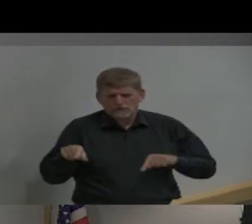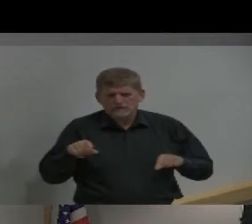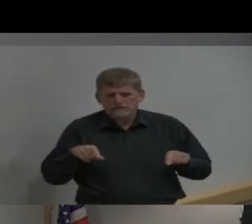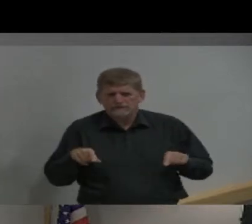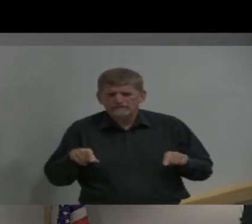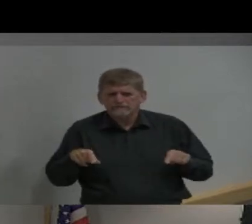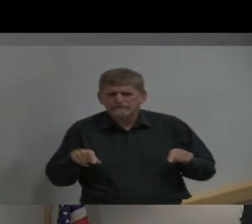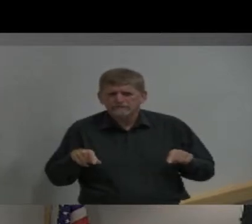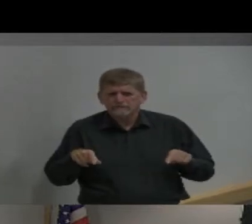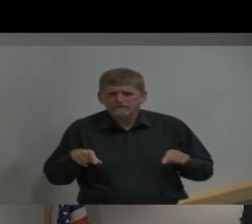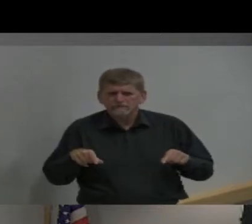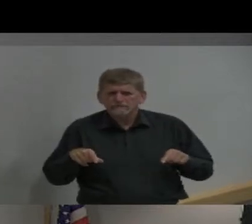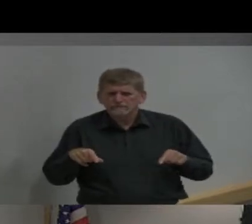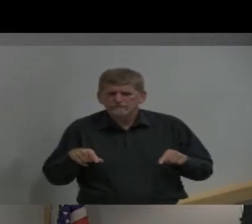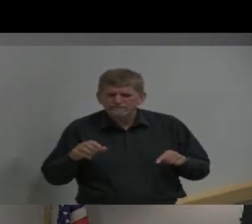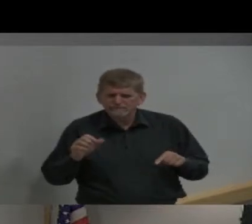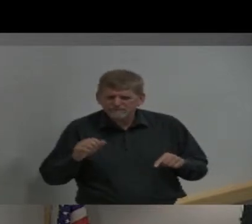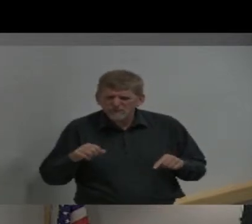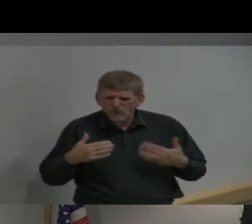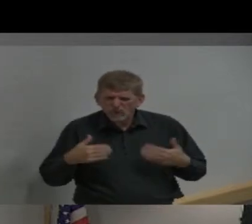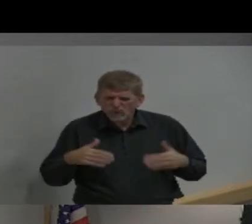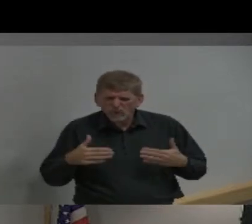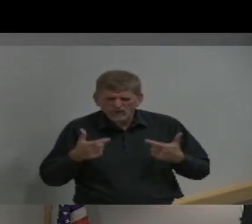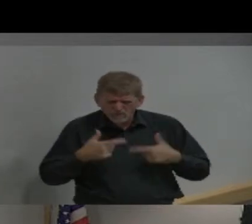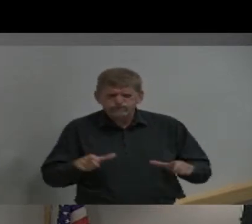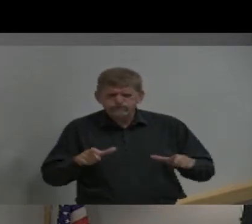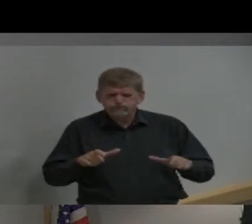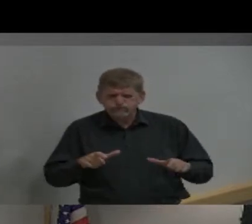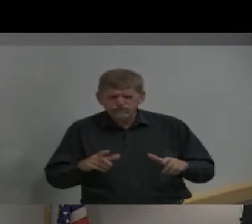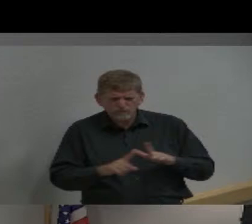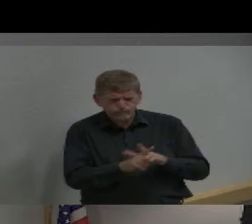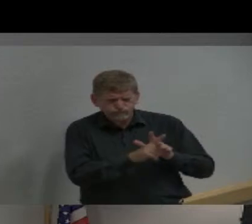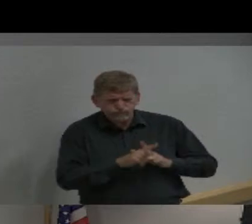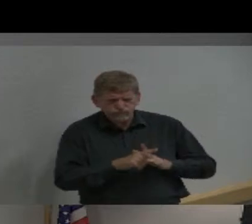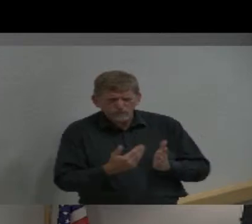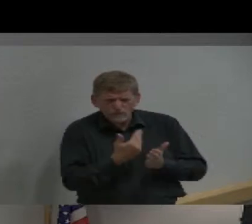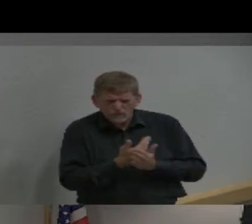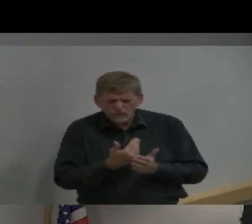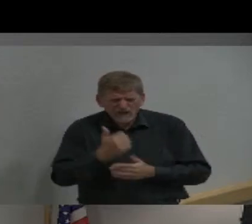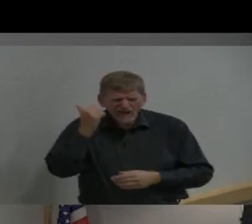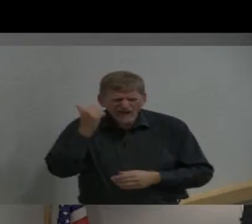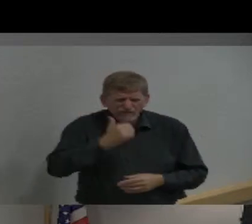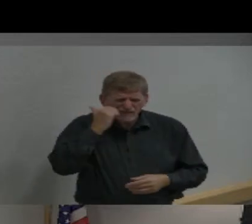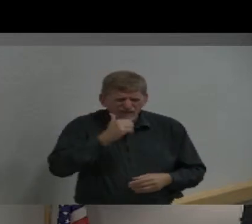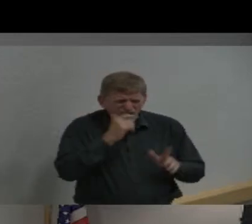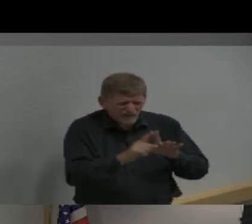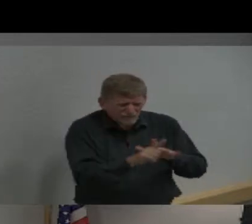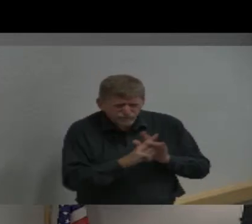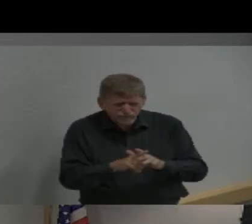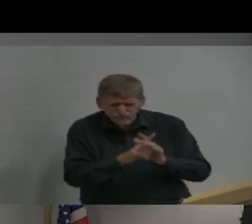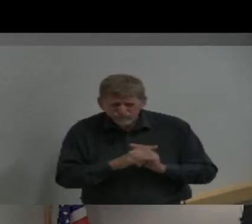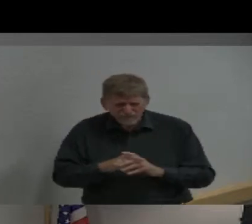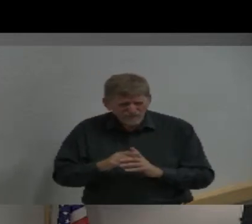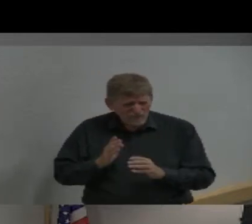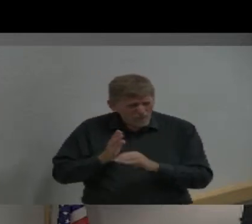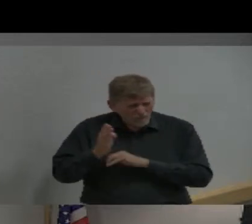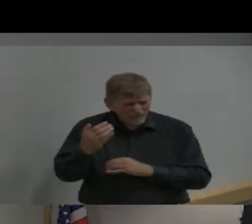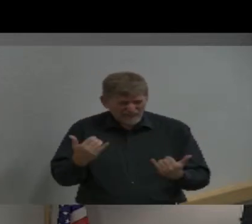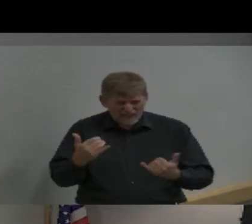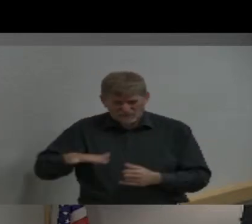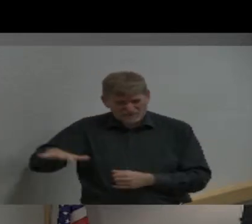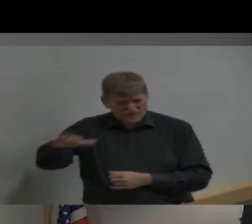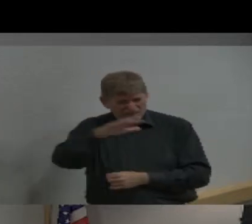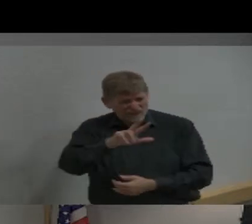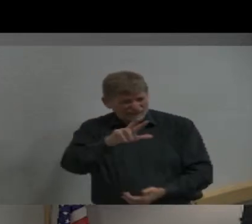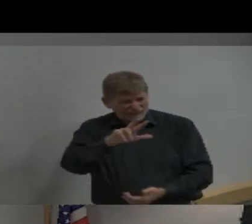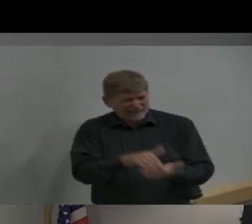a very large number of new cases every day. I think today, again, was over 3,000 for the state of Indiana.